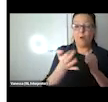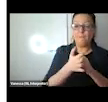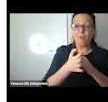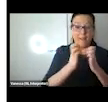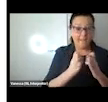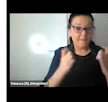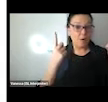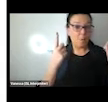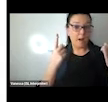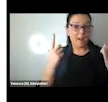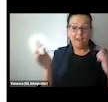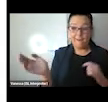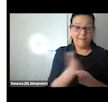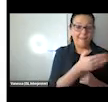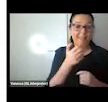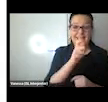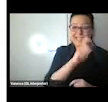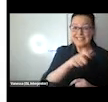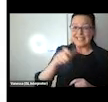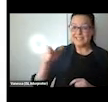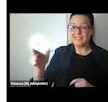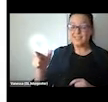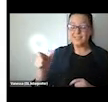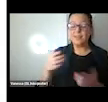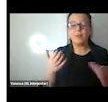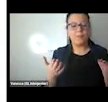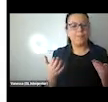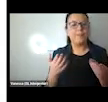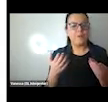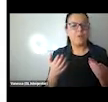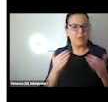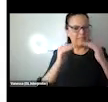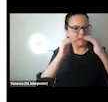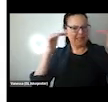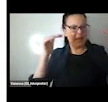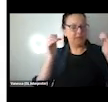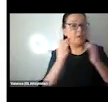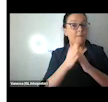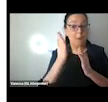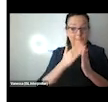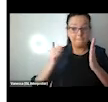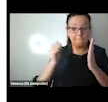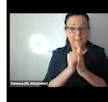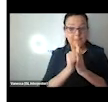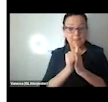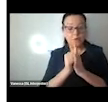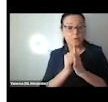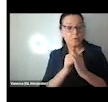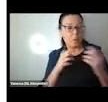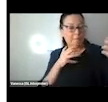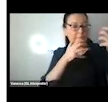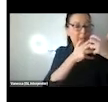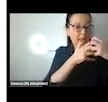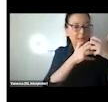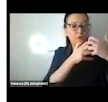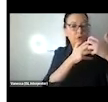alike. Because we recognize that standards are enablers for business to meet obligations laid out in legislation. But